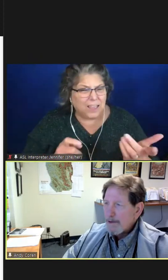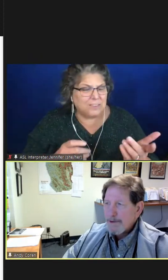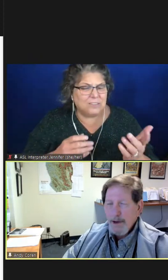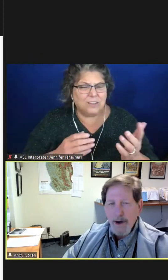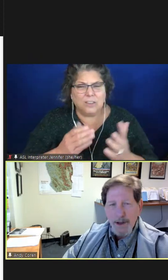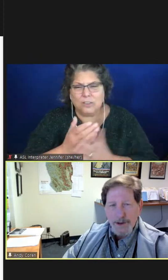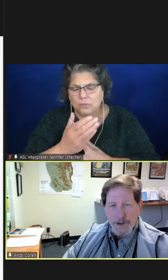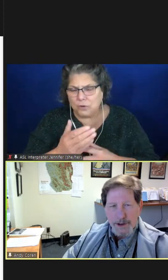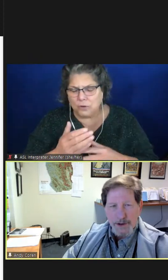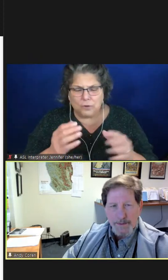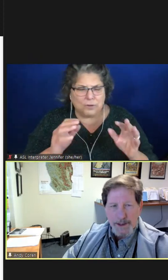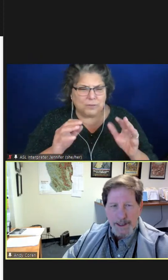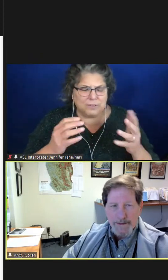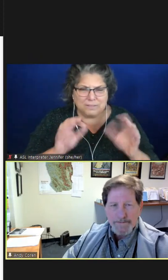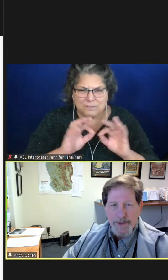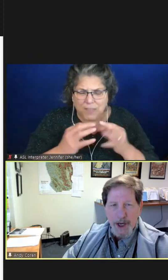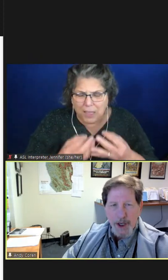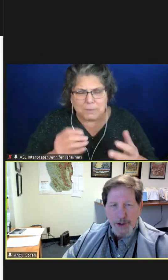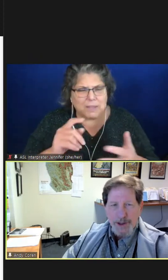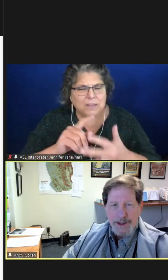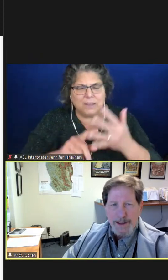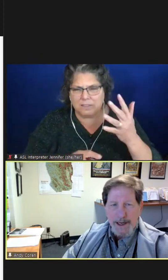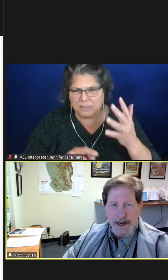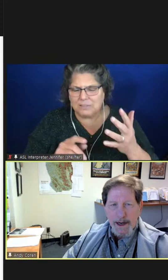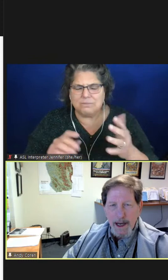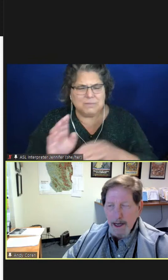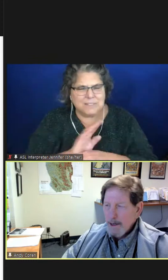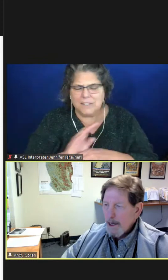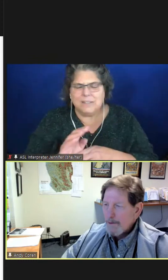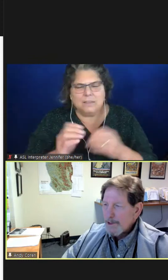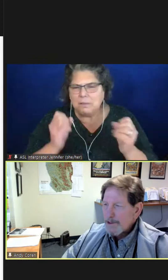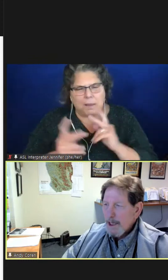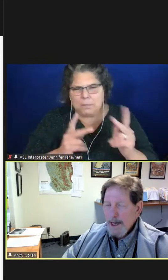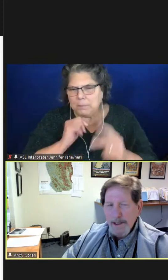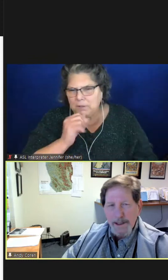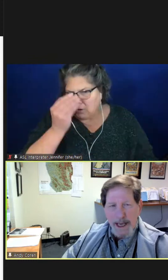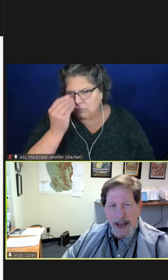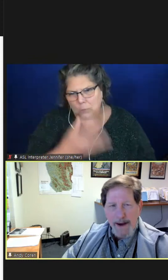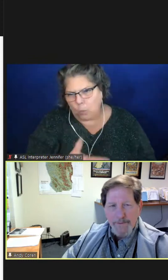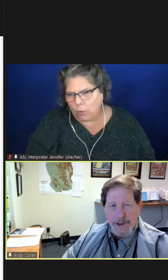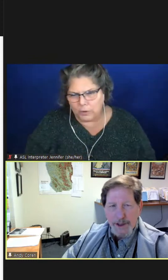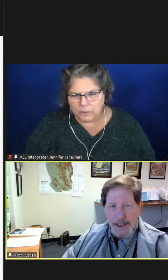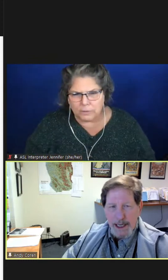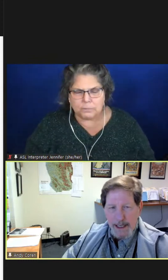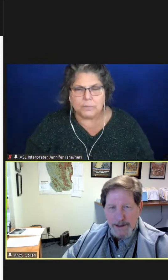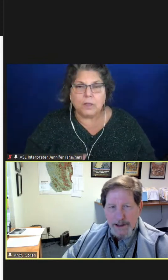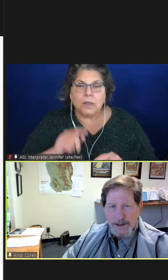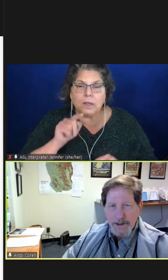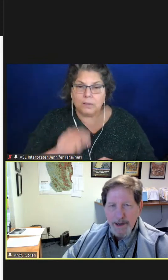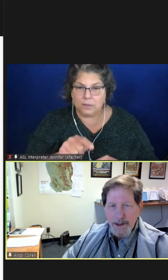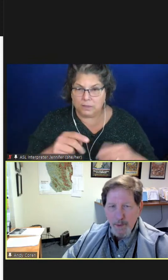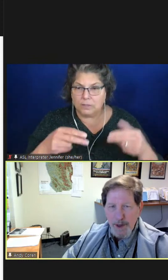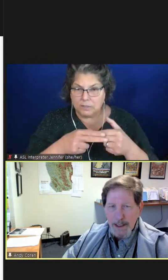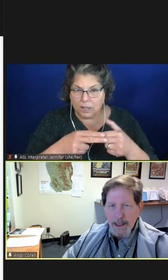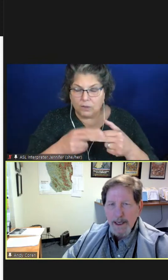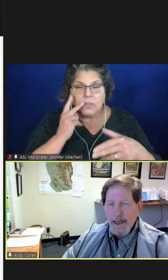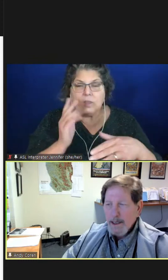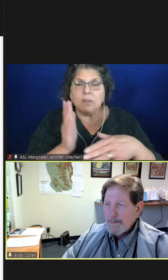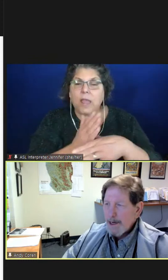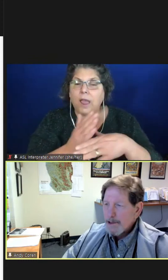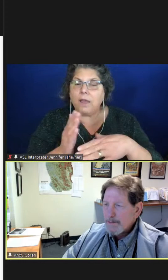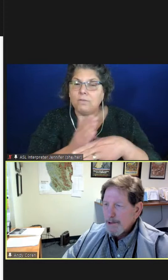Public Health also distributed them. You can see that on this slide, the average cases by